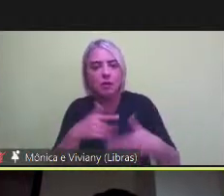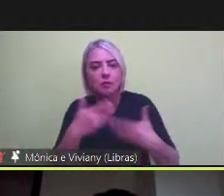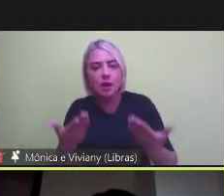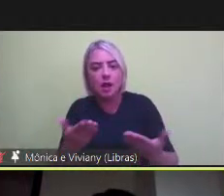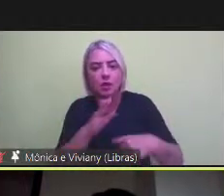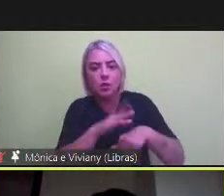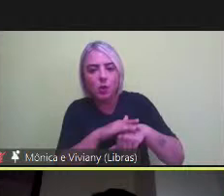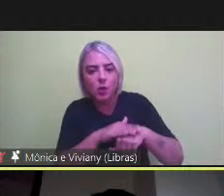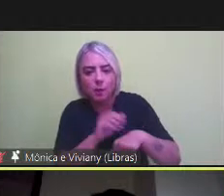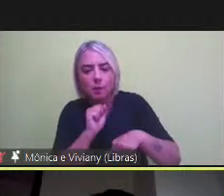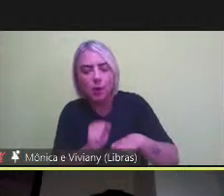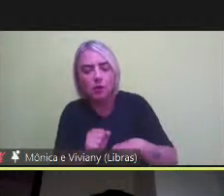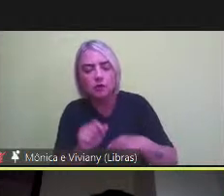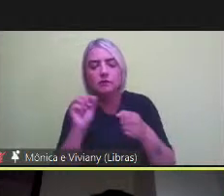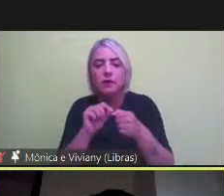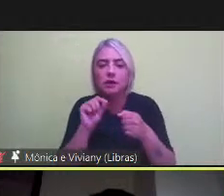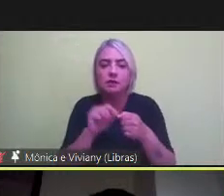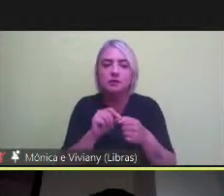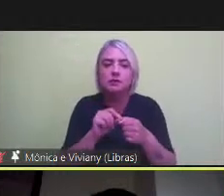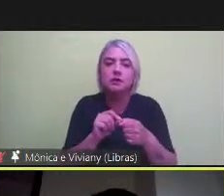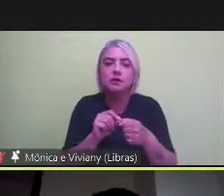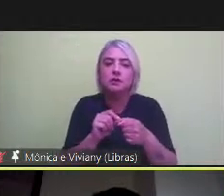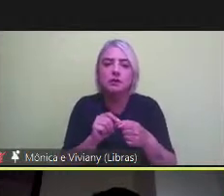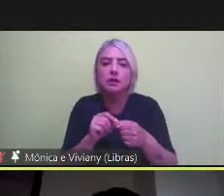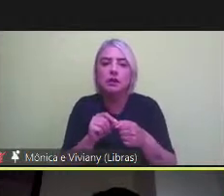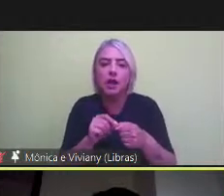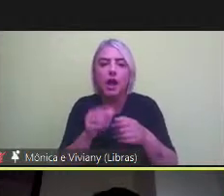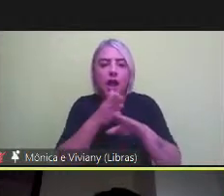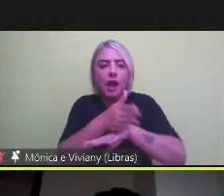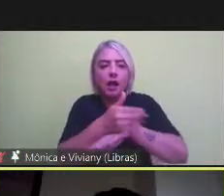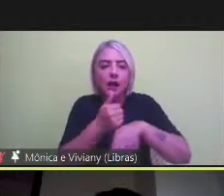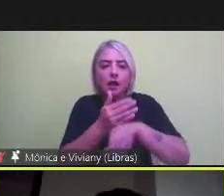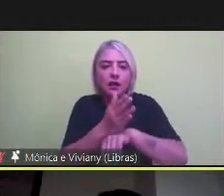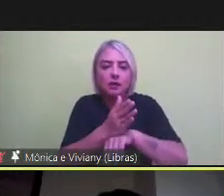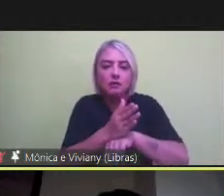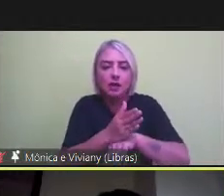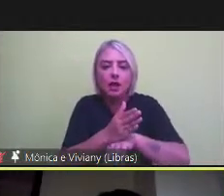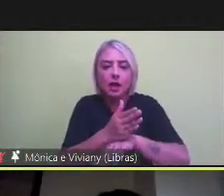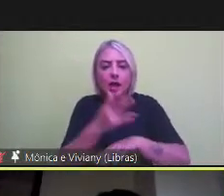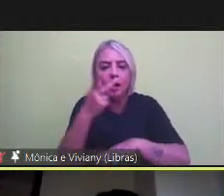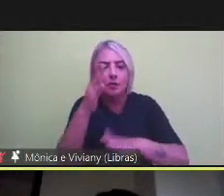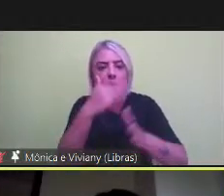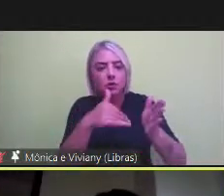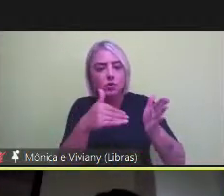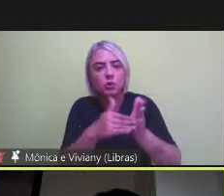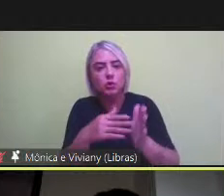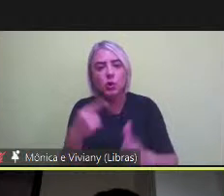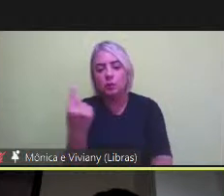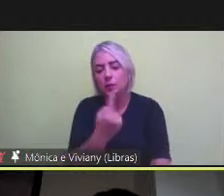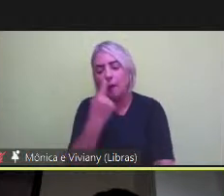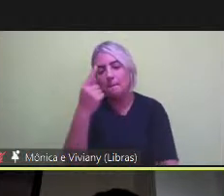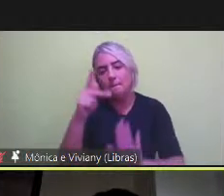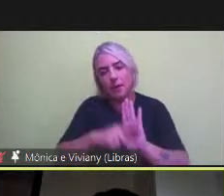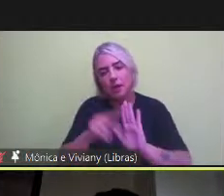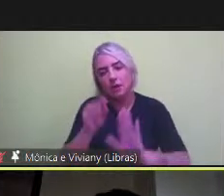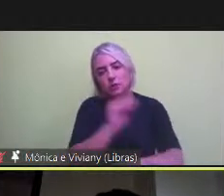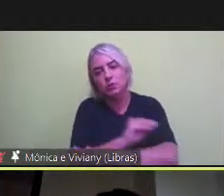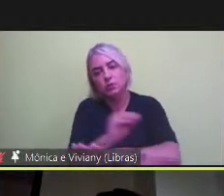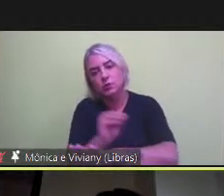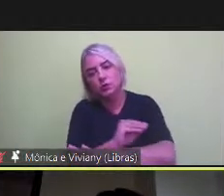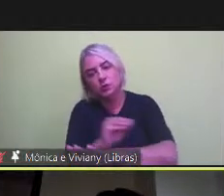for changes can effectively have access to a plan, individual plan